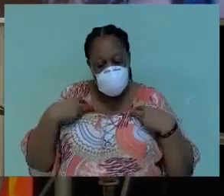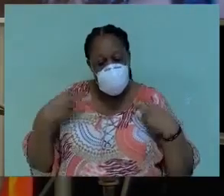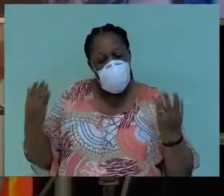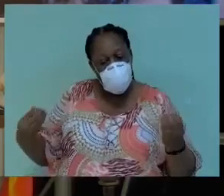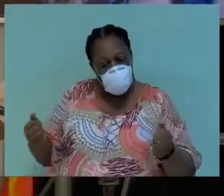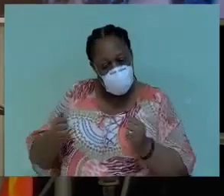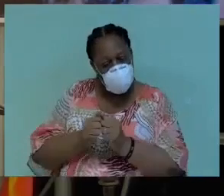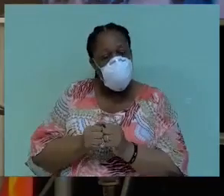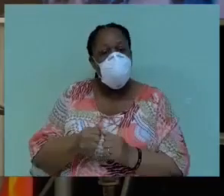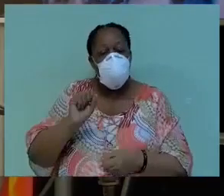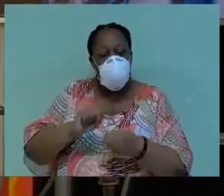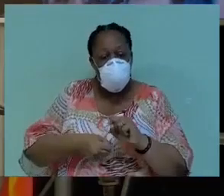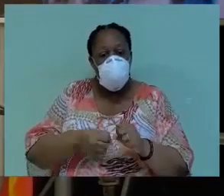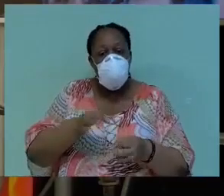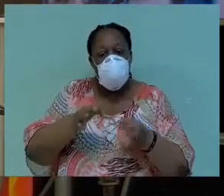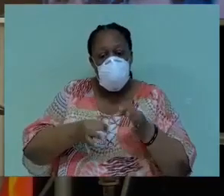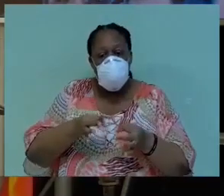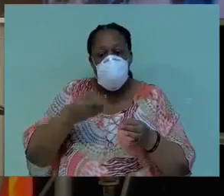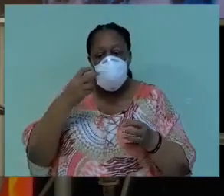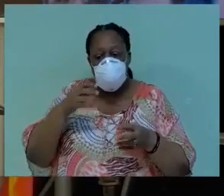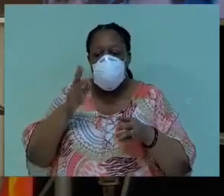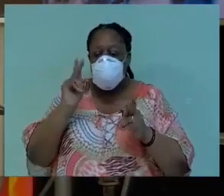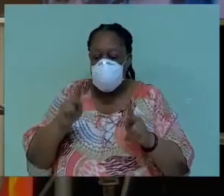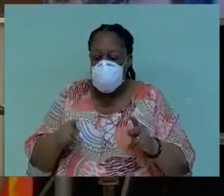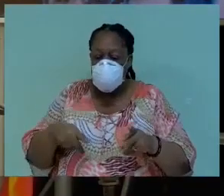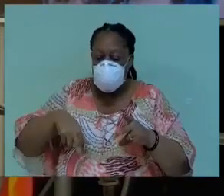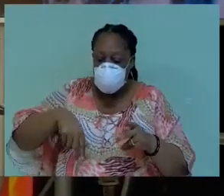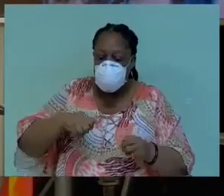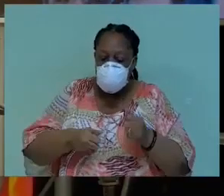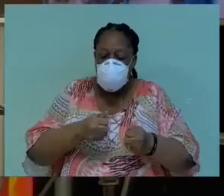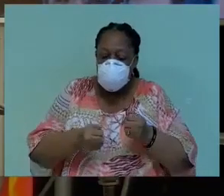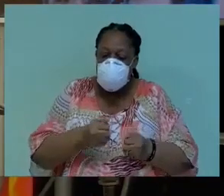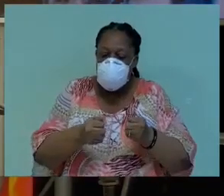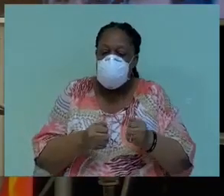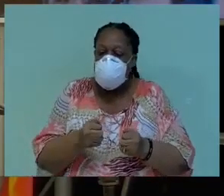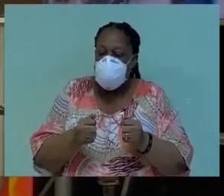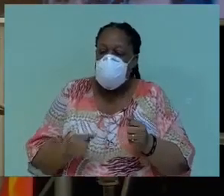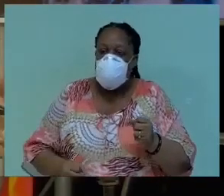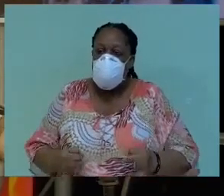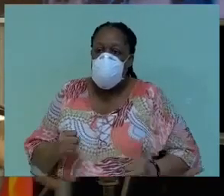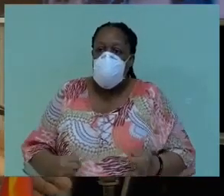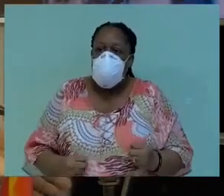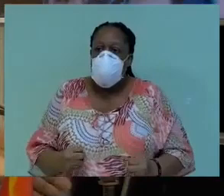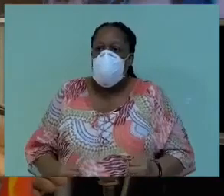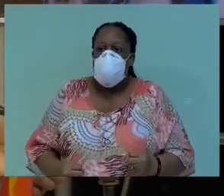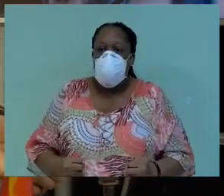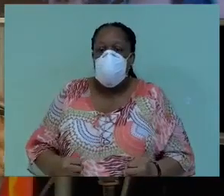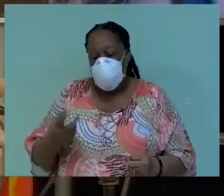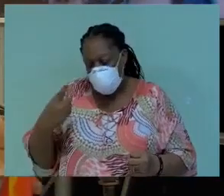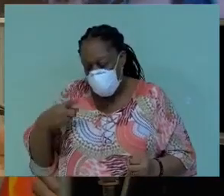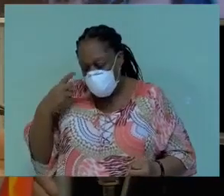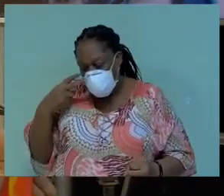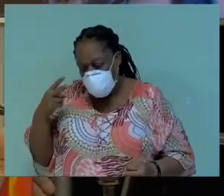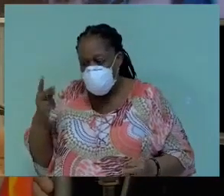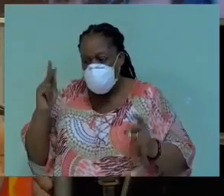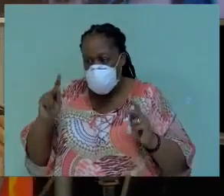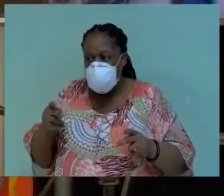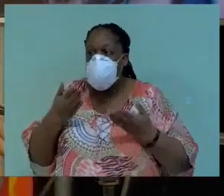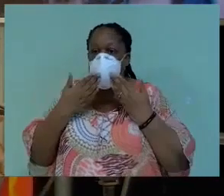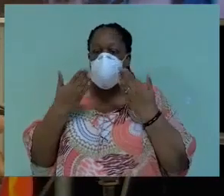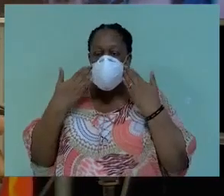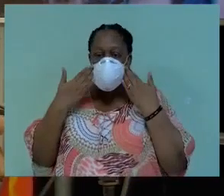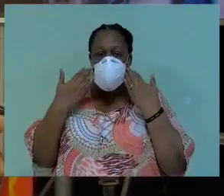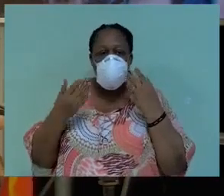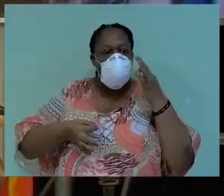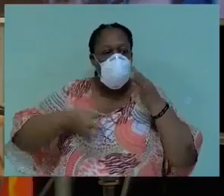that the law enforcement will take these things into consideration. If you're driving your vehicle by yourself, you